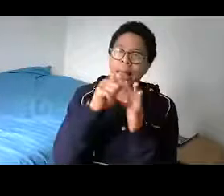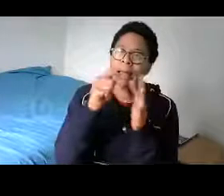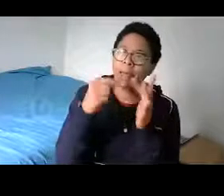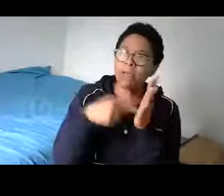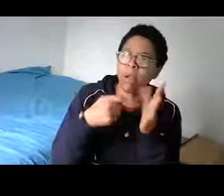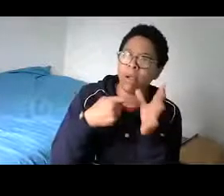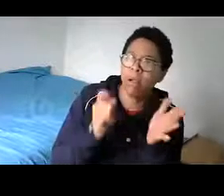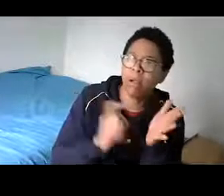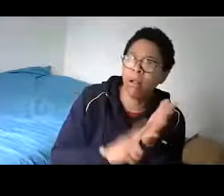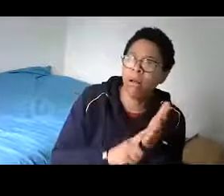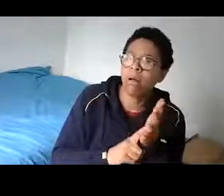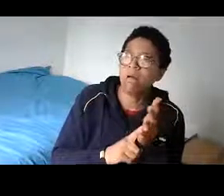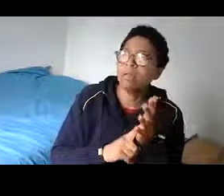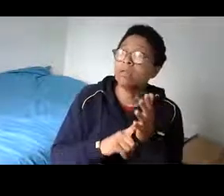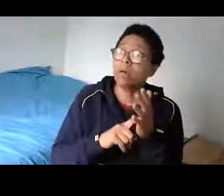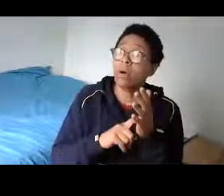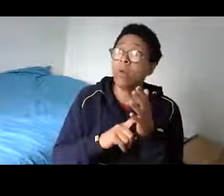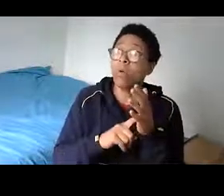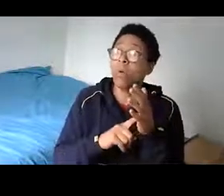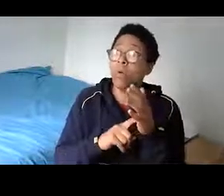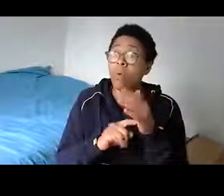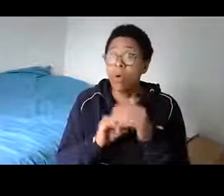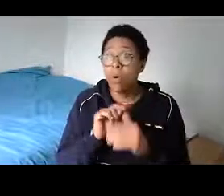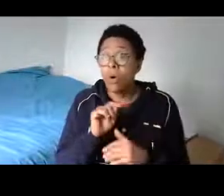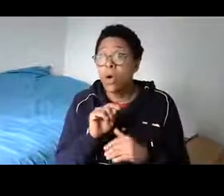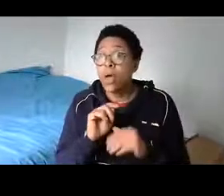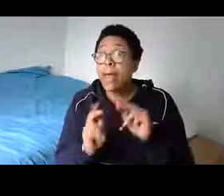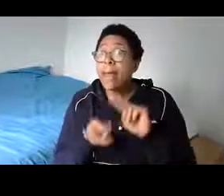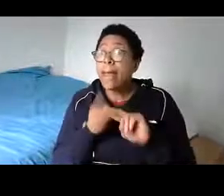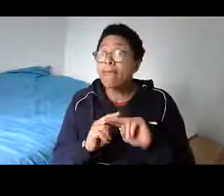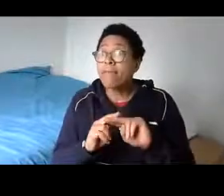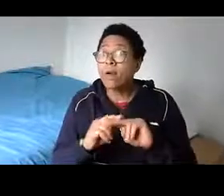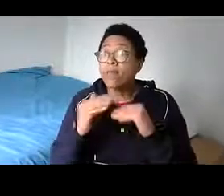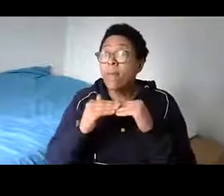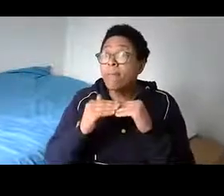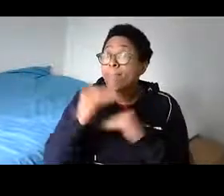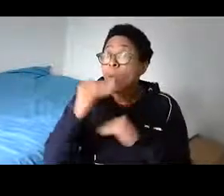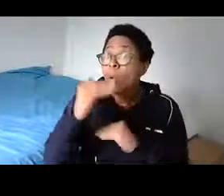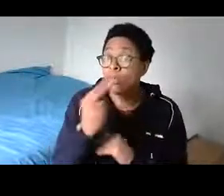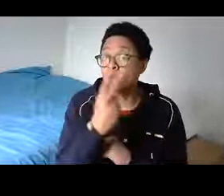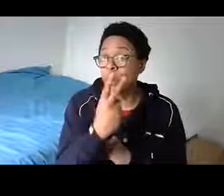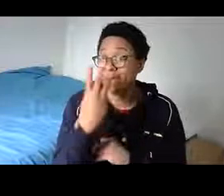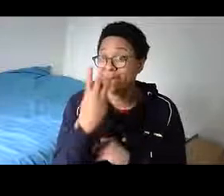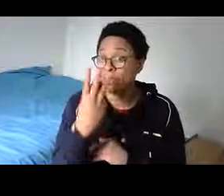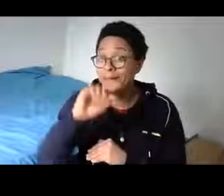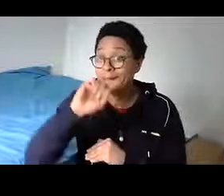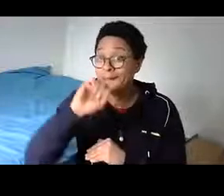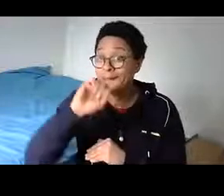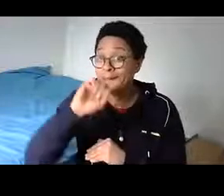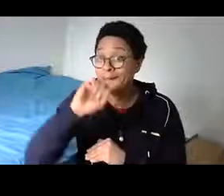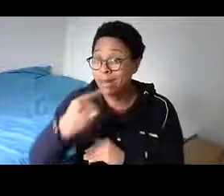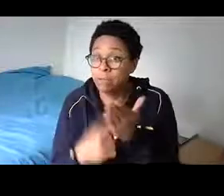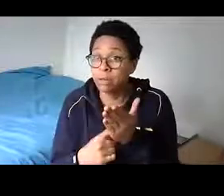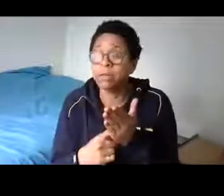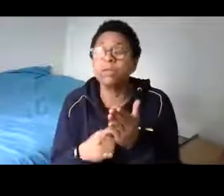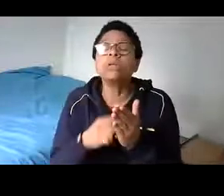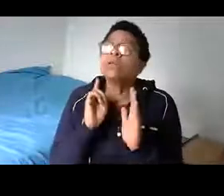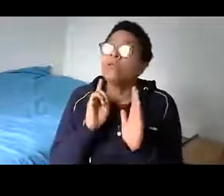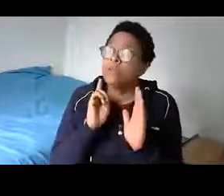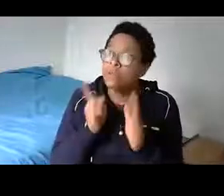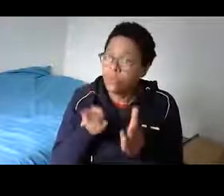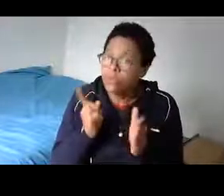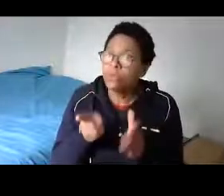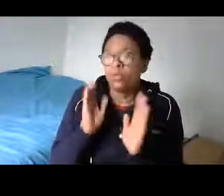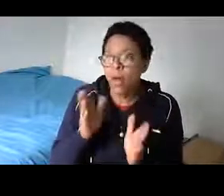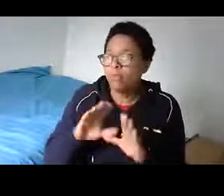limits, 23,000 to 50, I think, after which you'll have to pay for care in full. So if you